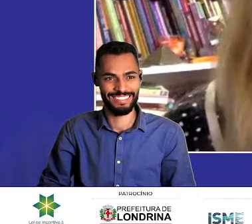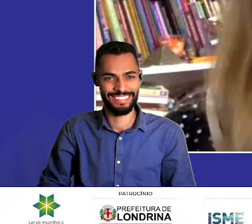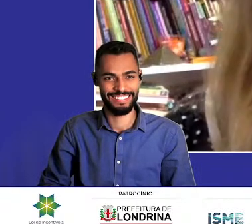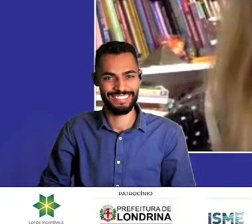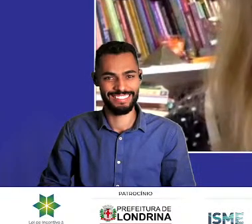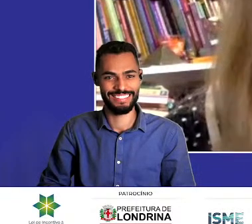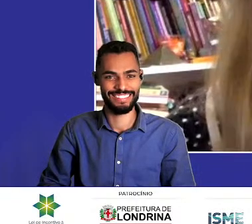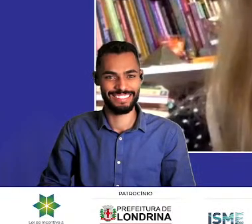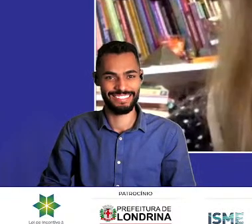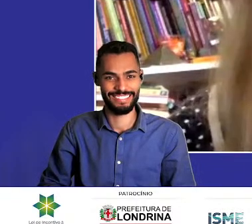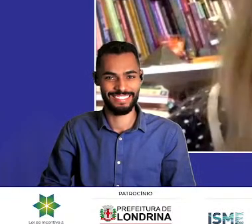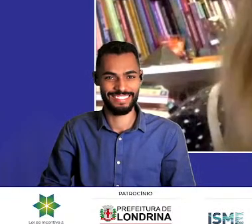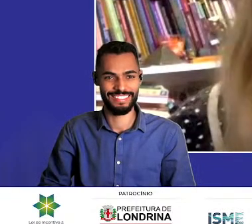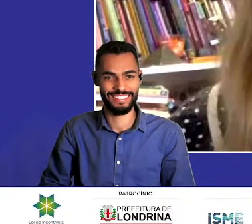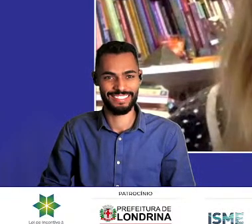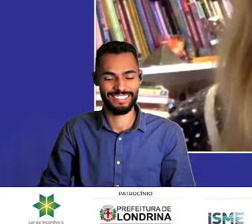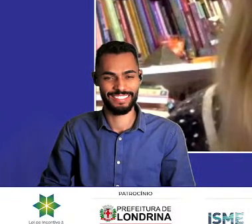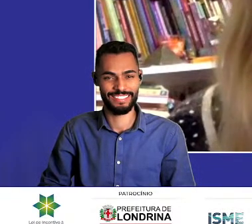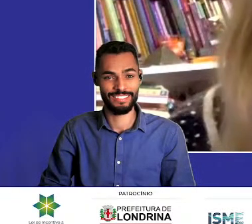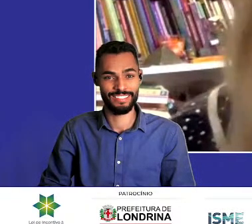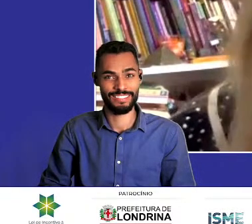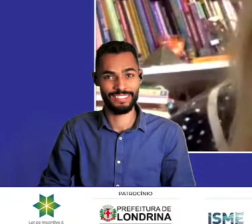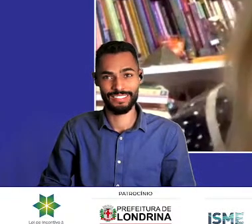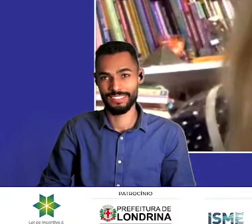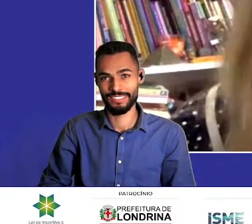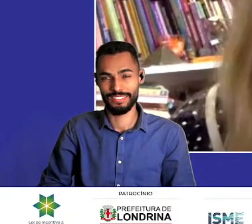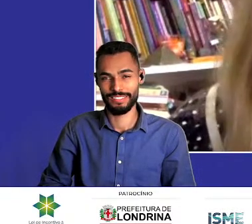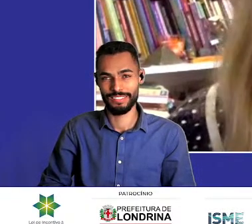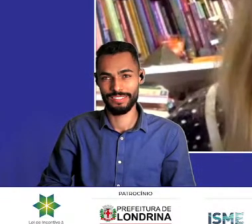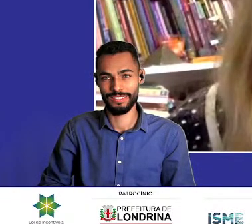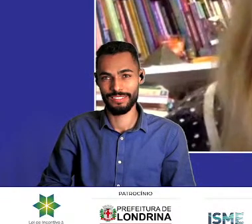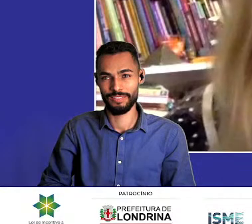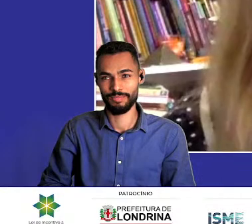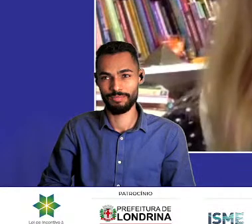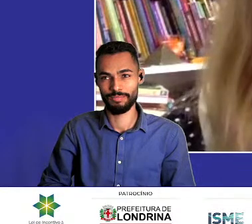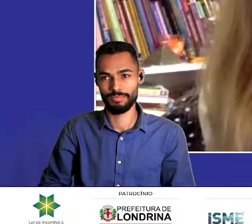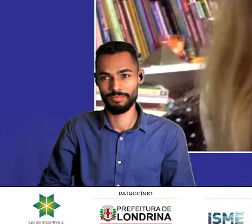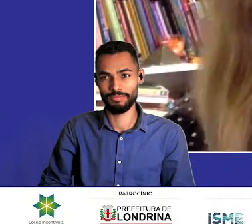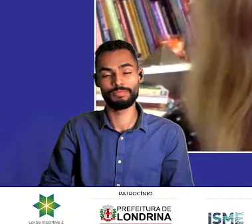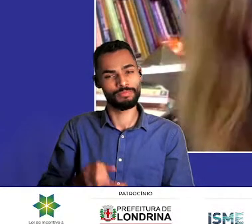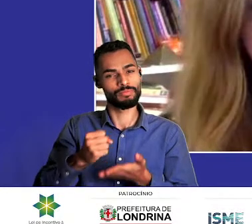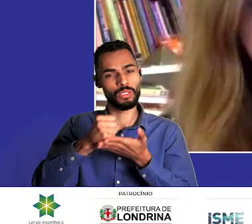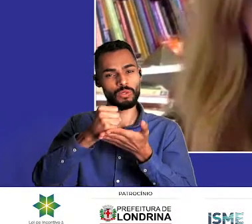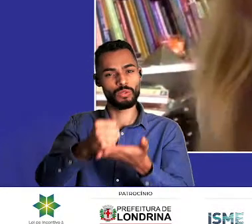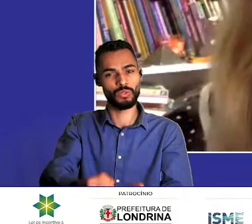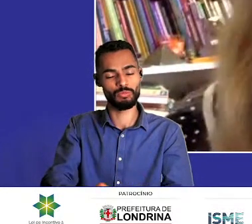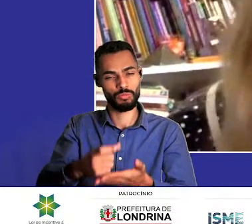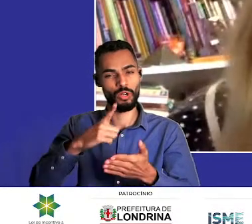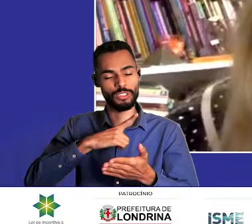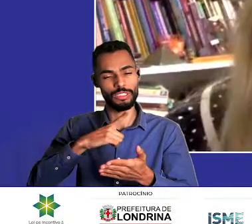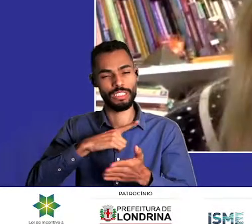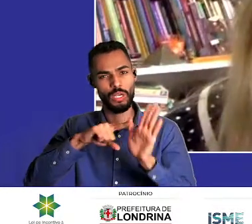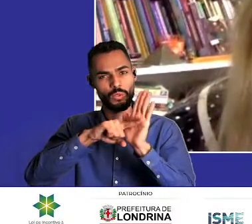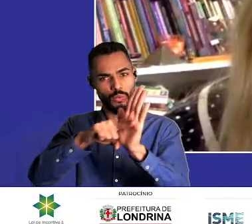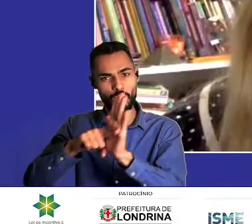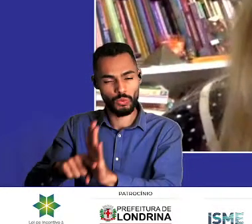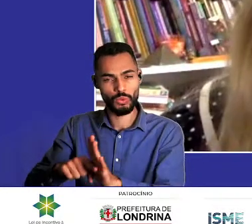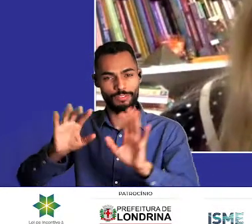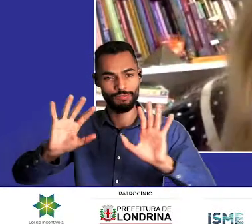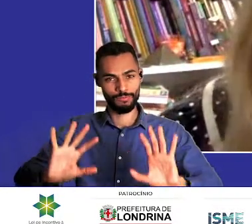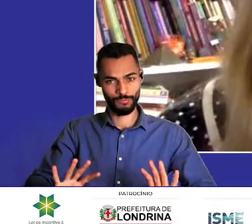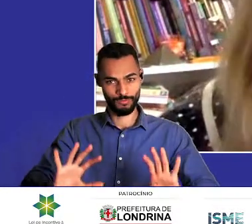a representing the Federal University of Goiás. I would like to thank you for inviting